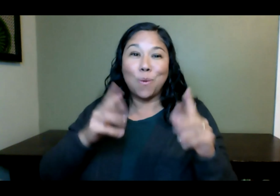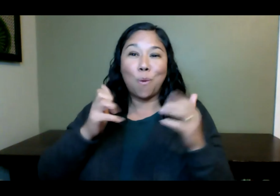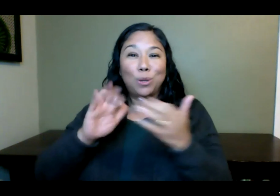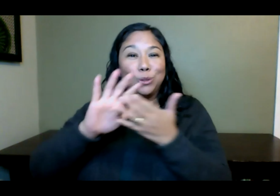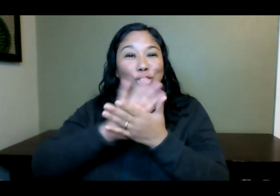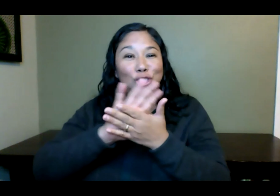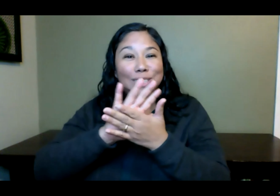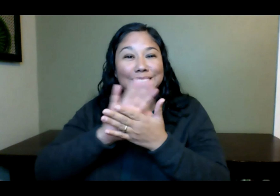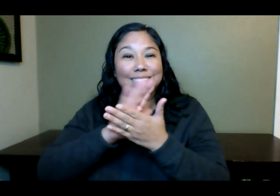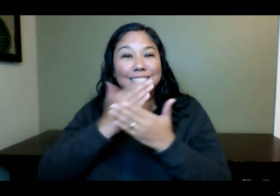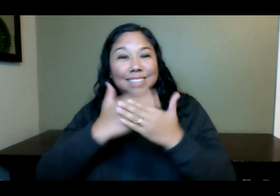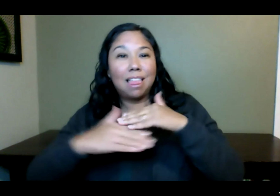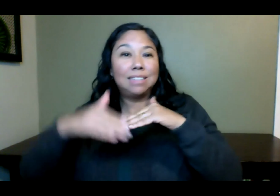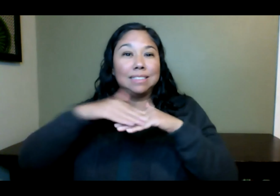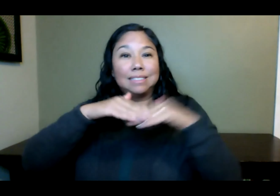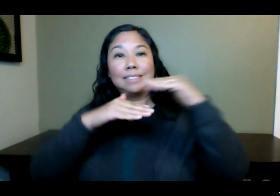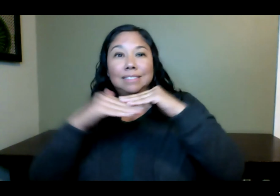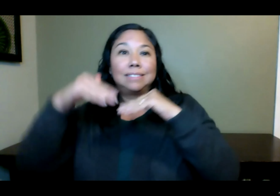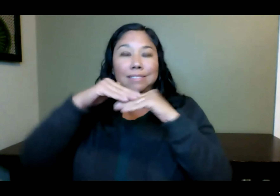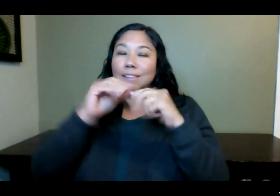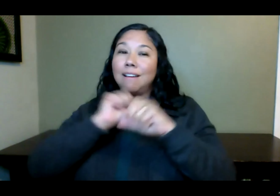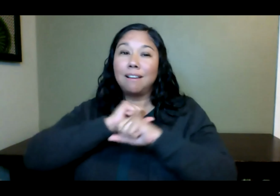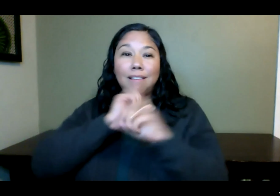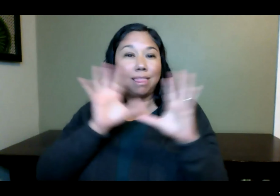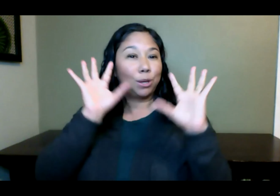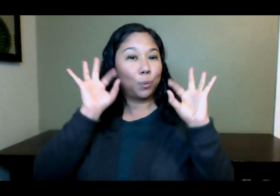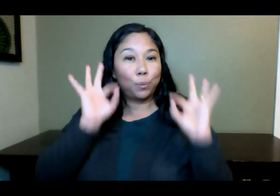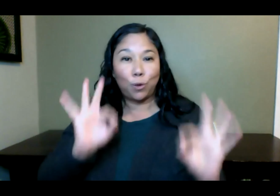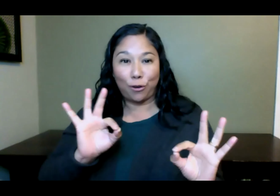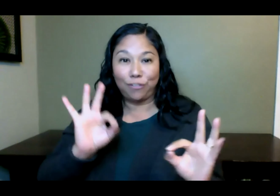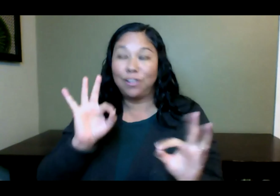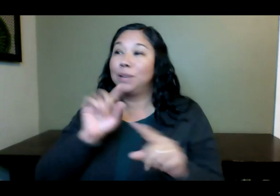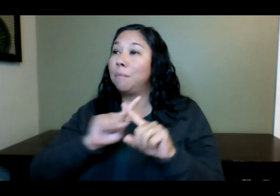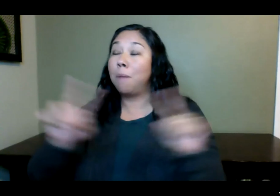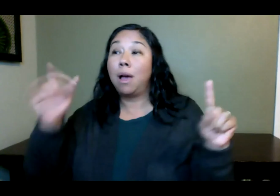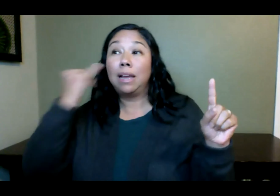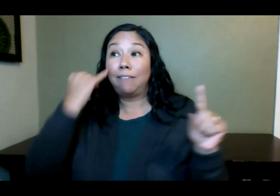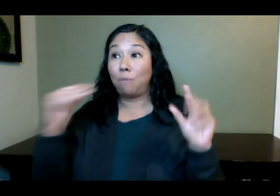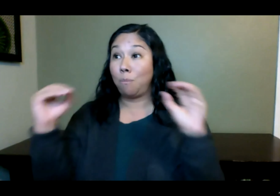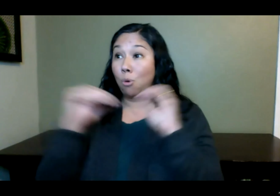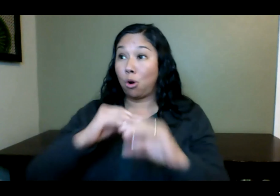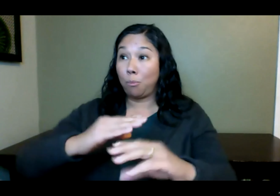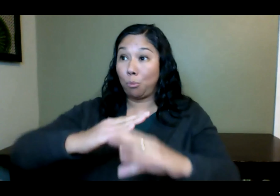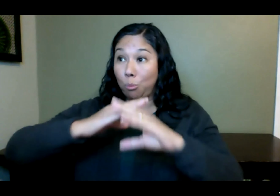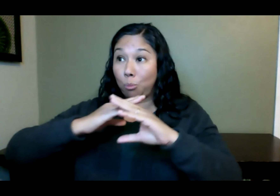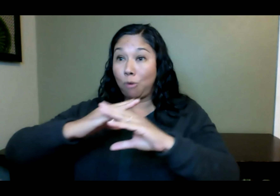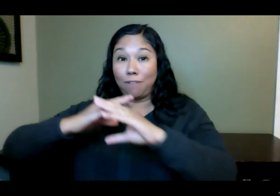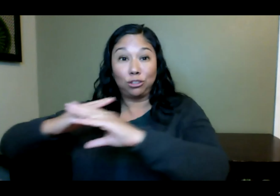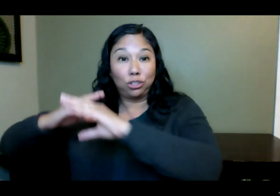measures. that picture. Yes, Yeah, exactly. nothing will be perfect, but the more prevention we can add, the